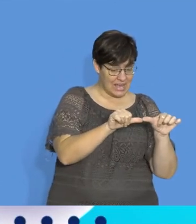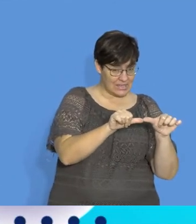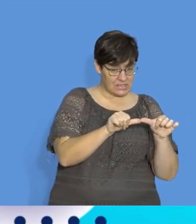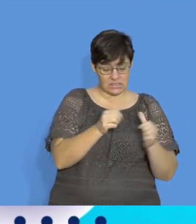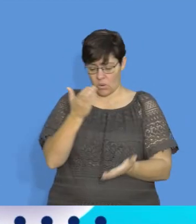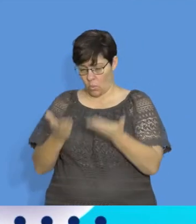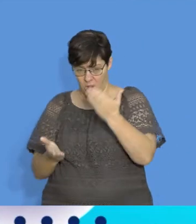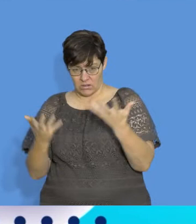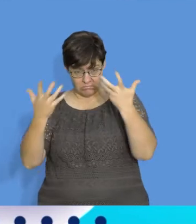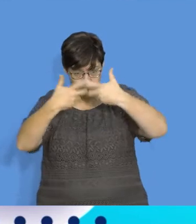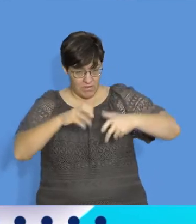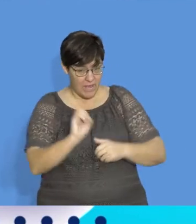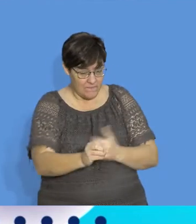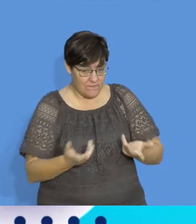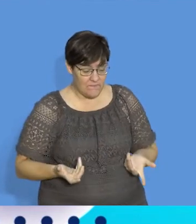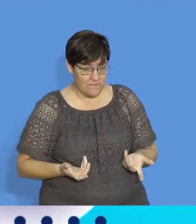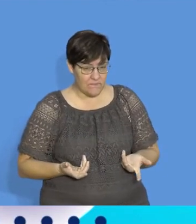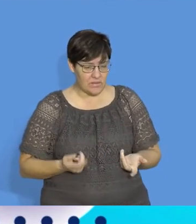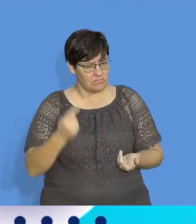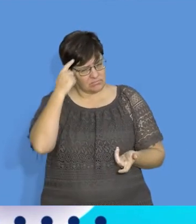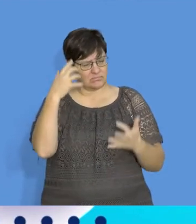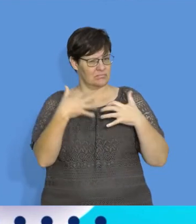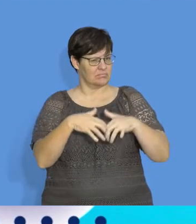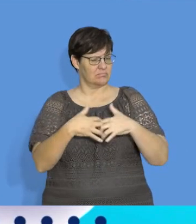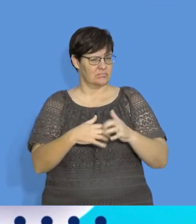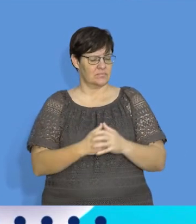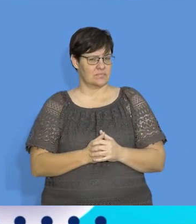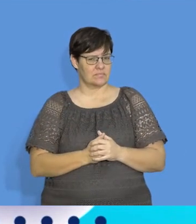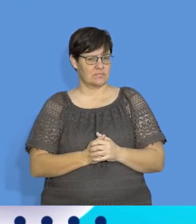size and weight? Think about this.